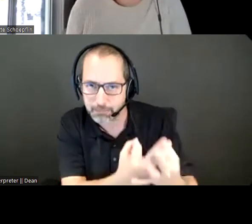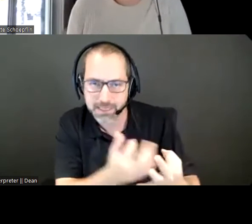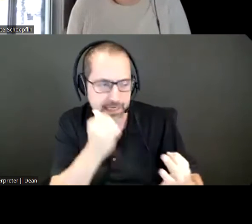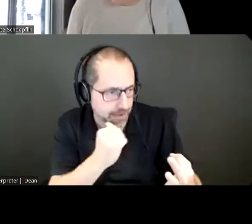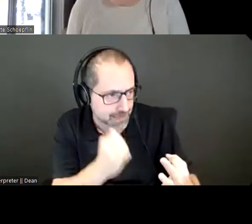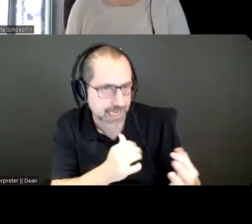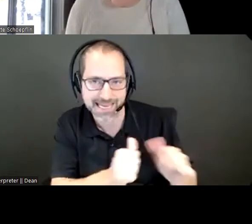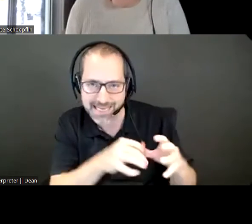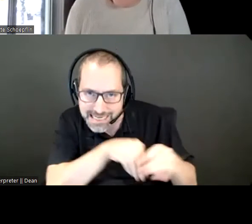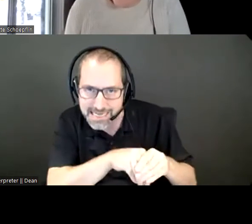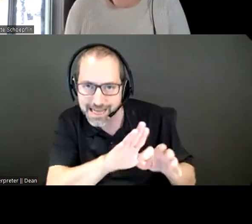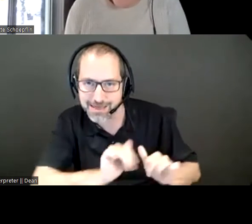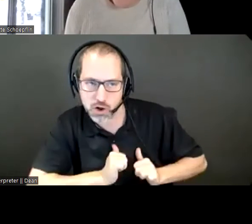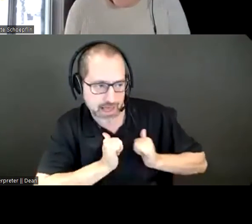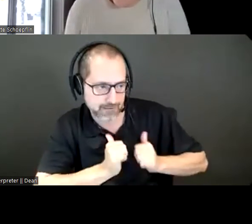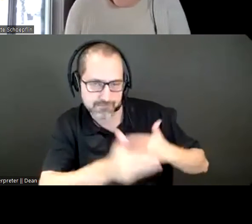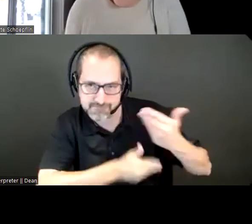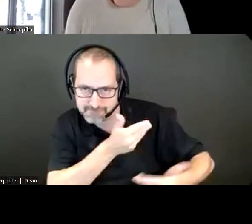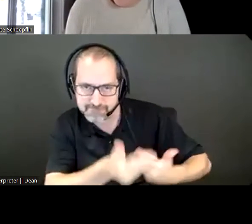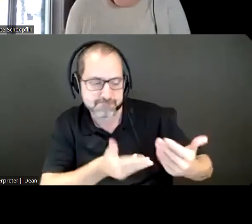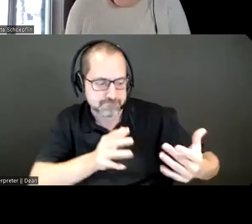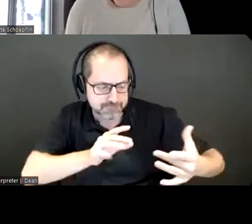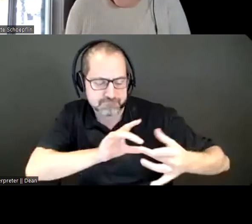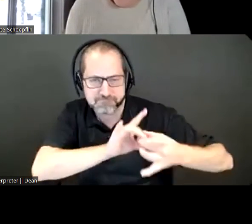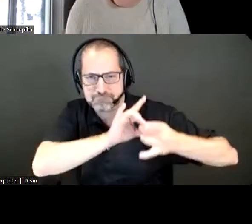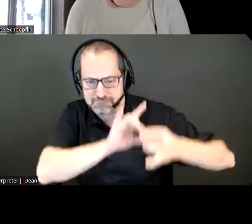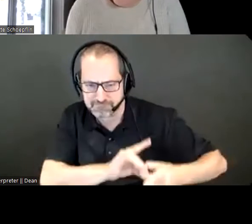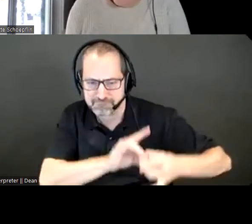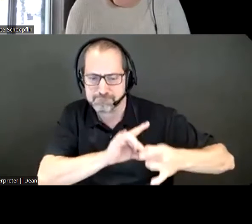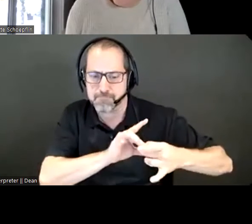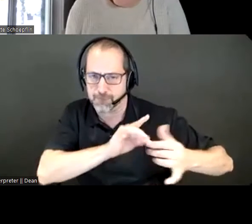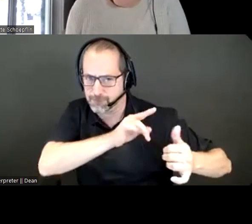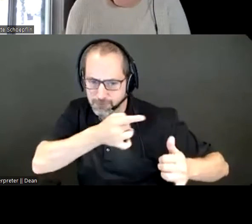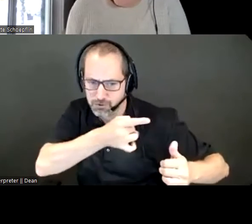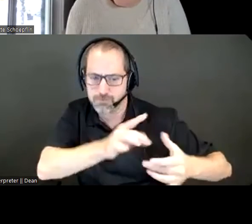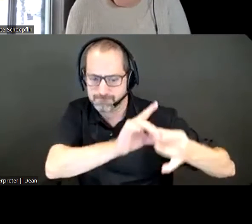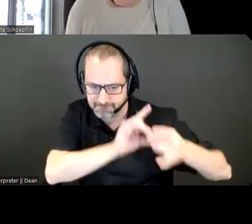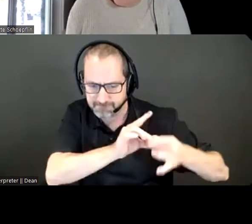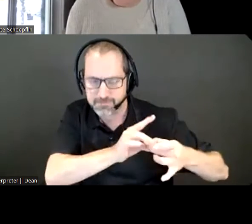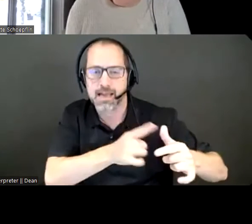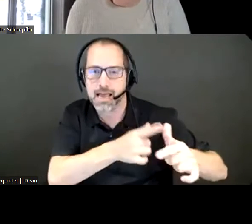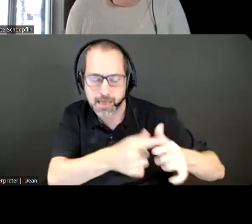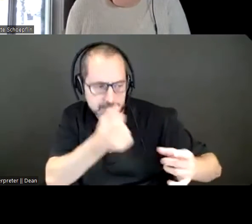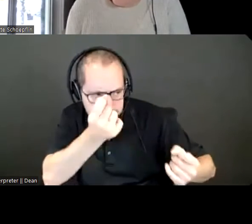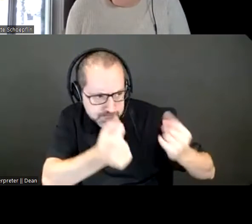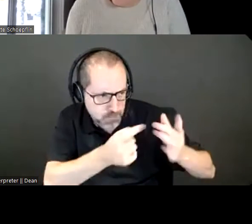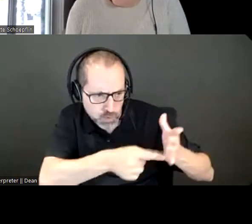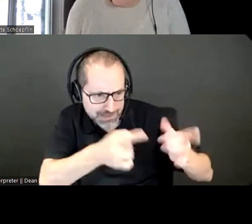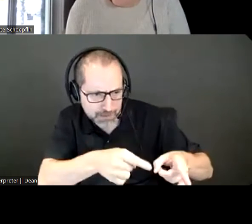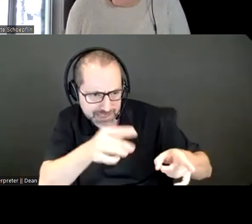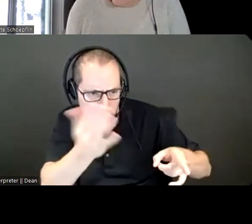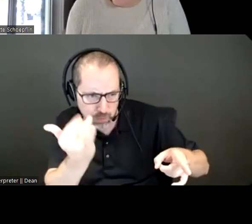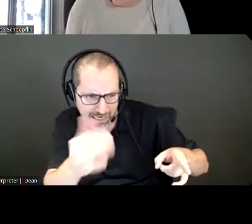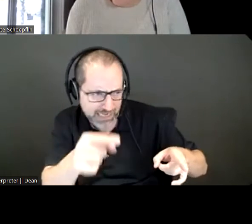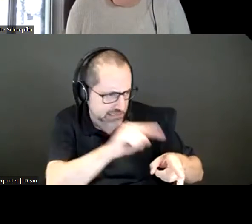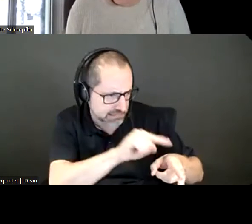their lives. So being able to build a relationship first and then understanding what is happening, and then basically trying to